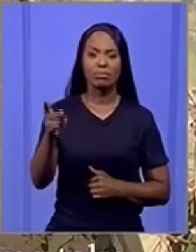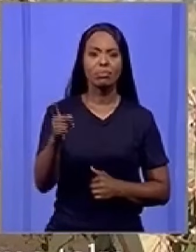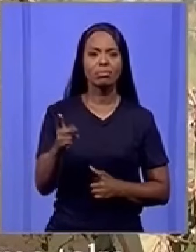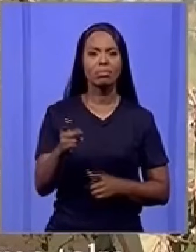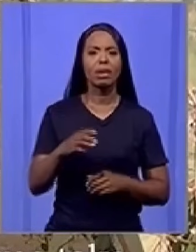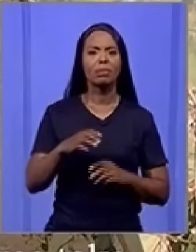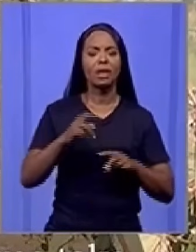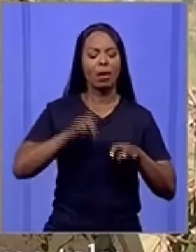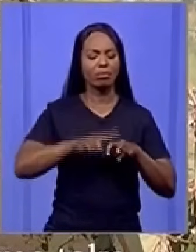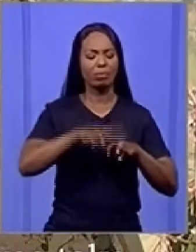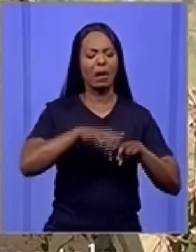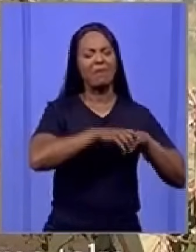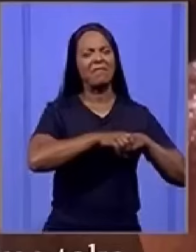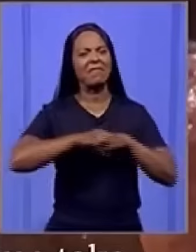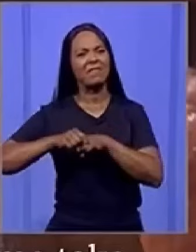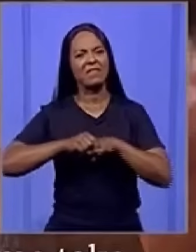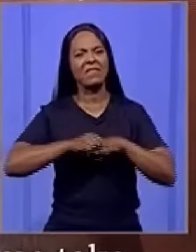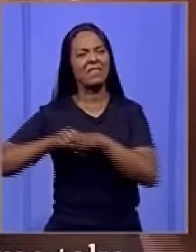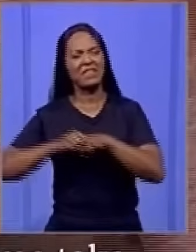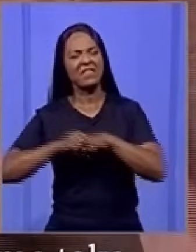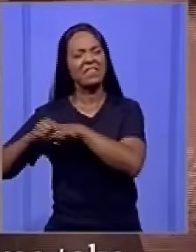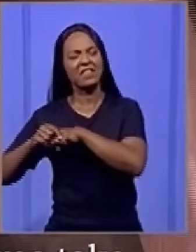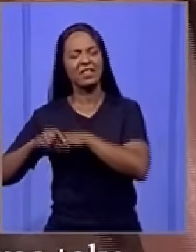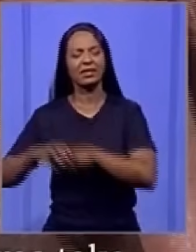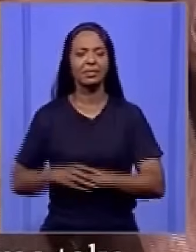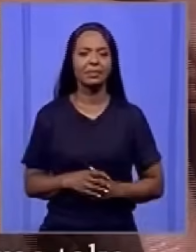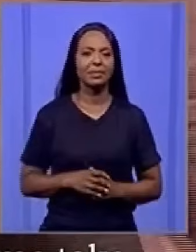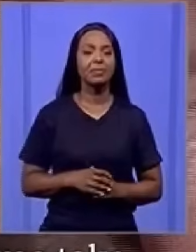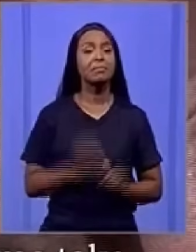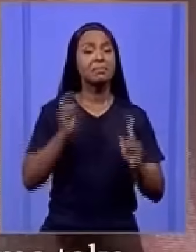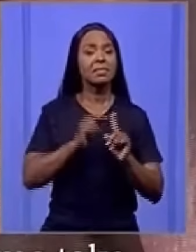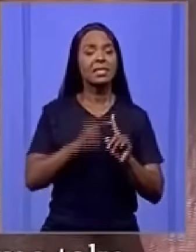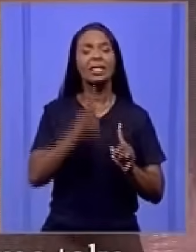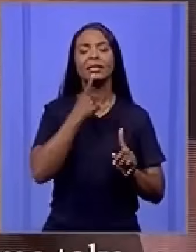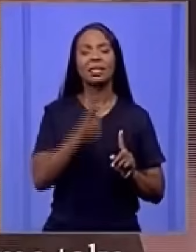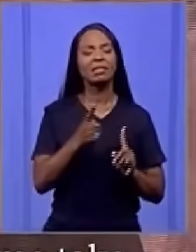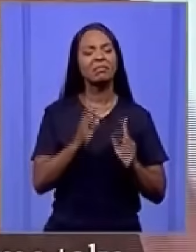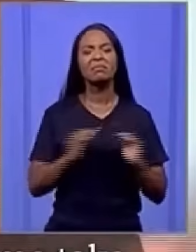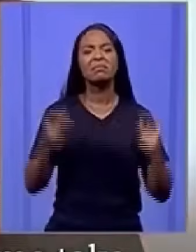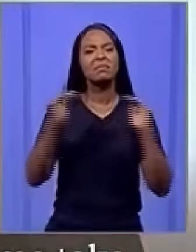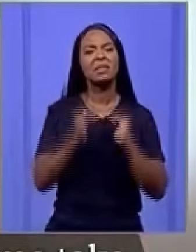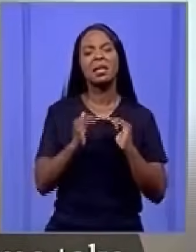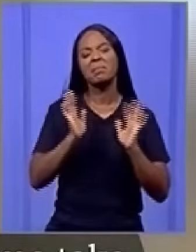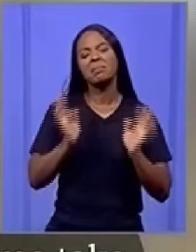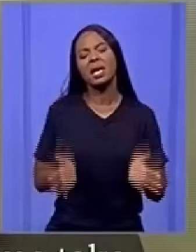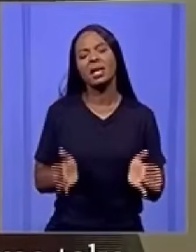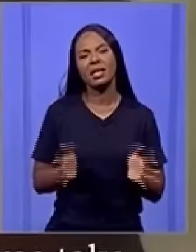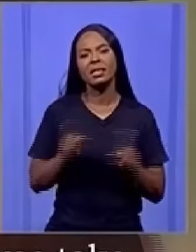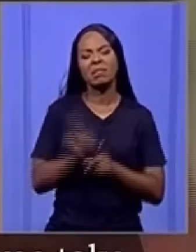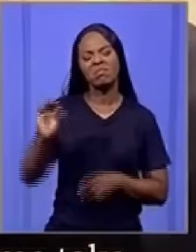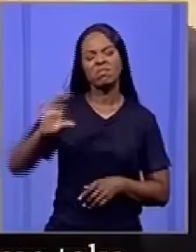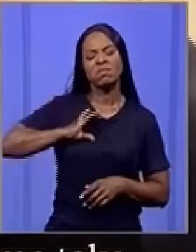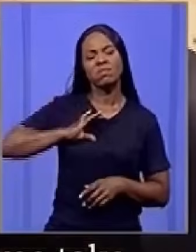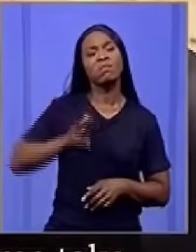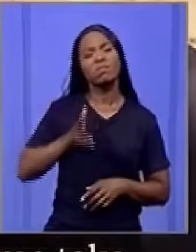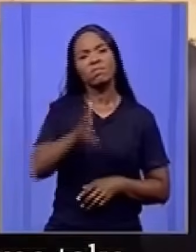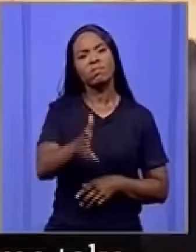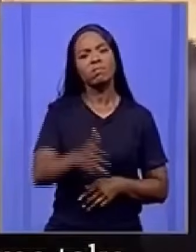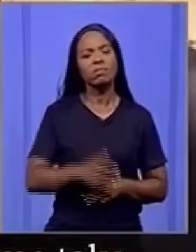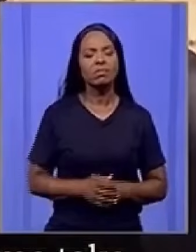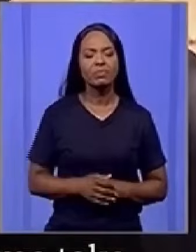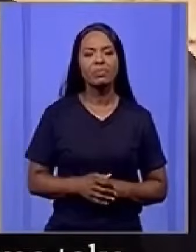ntshware ka maoto ba nkgoga. Monatle a re o batla fela bosiamisi le phimola keledi. Le fa